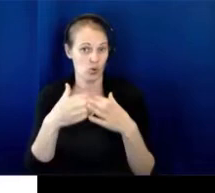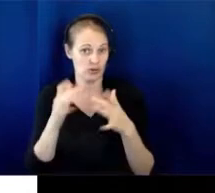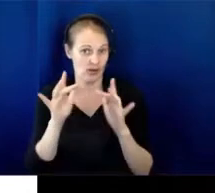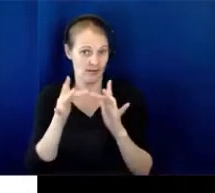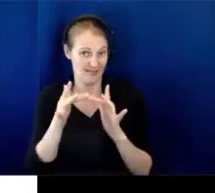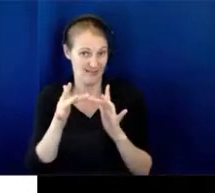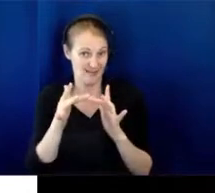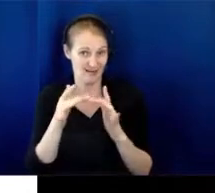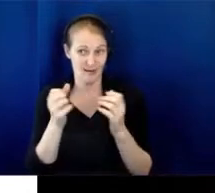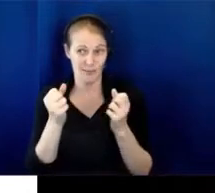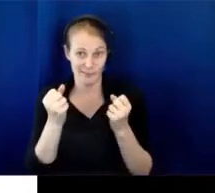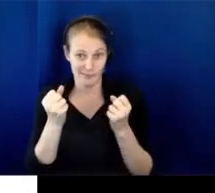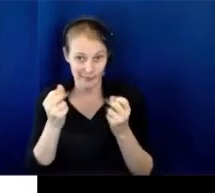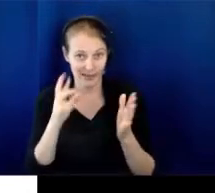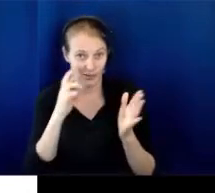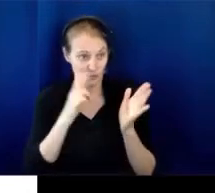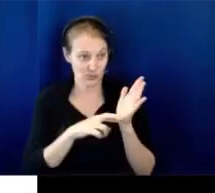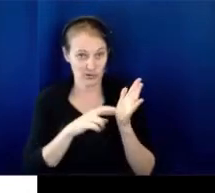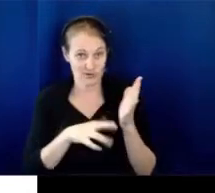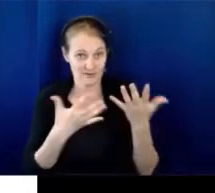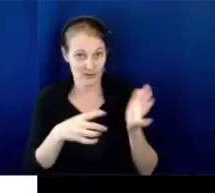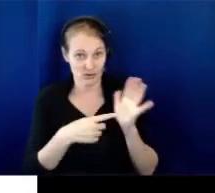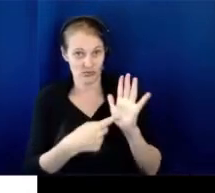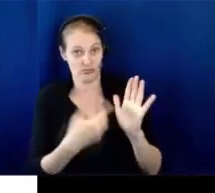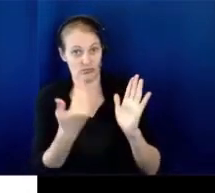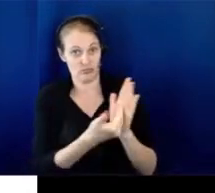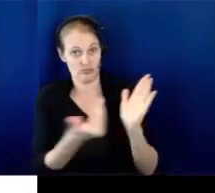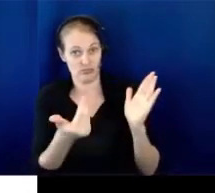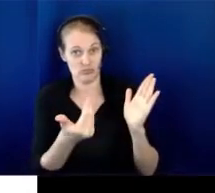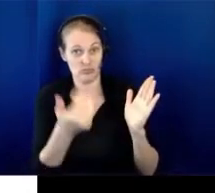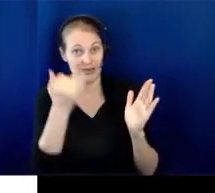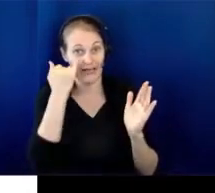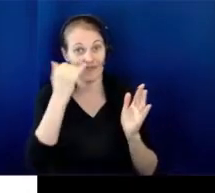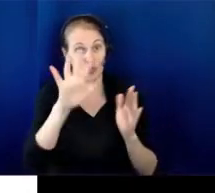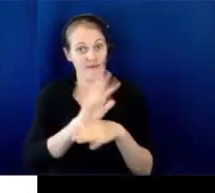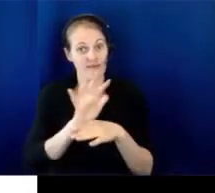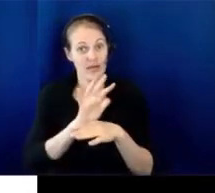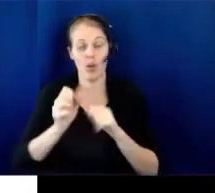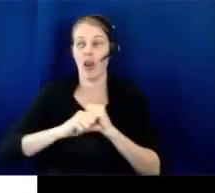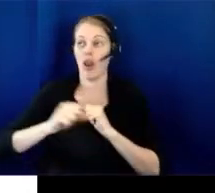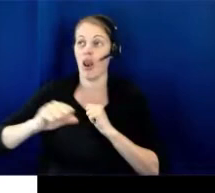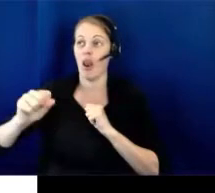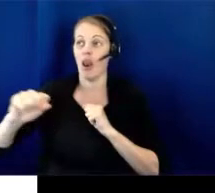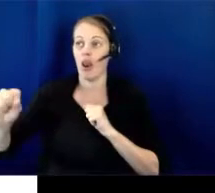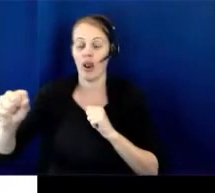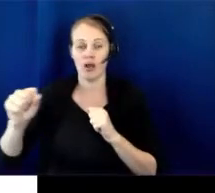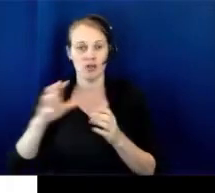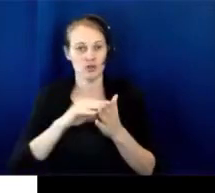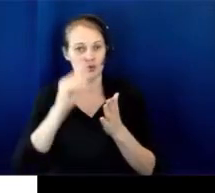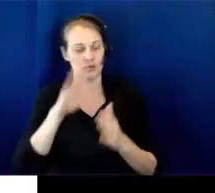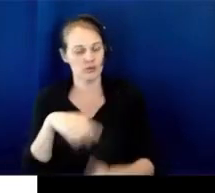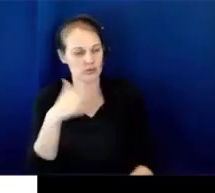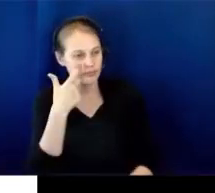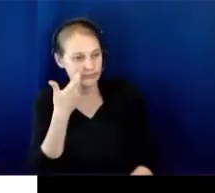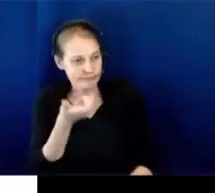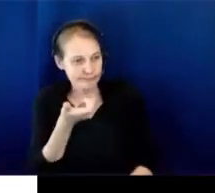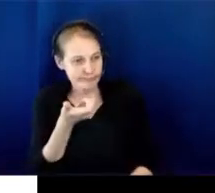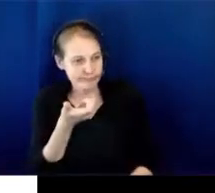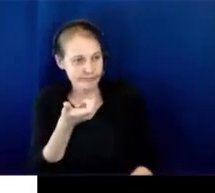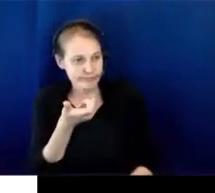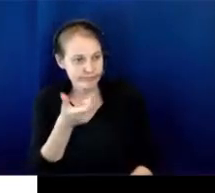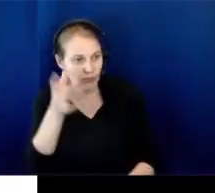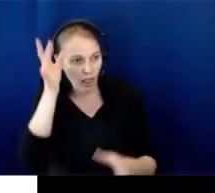of studies have shown that the longer your video is, the less students actually retain from that video because they